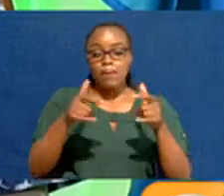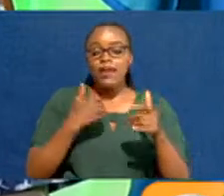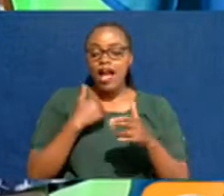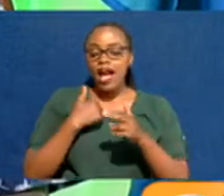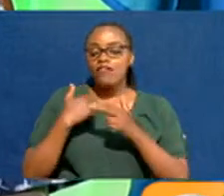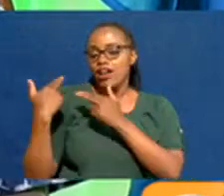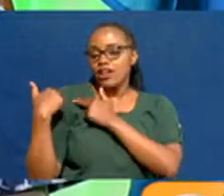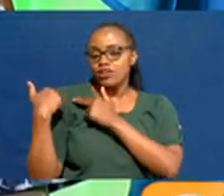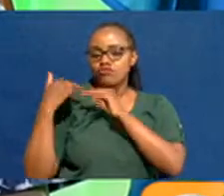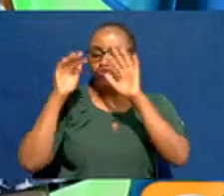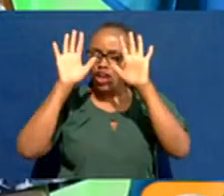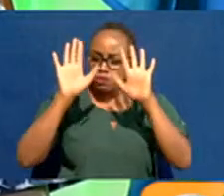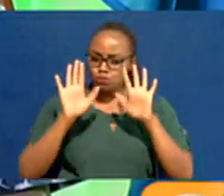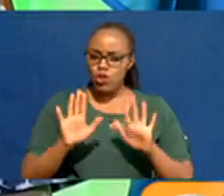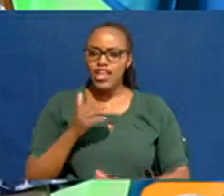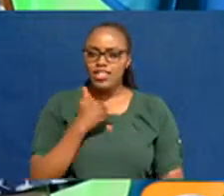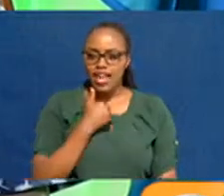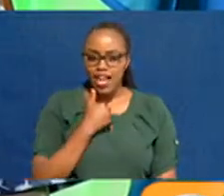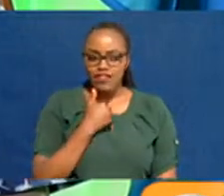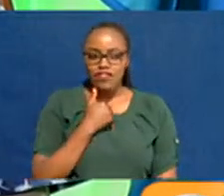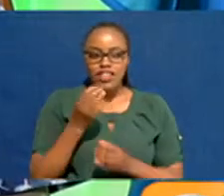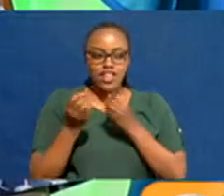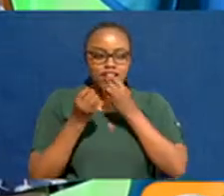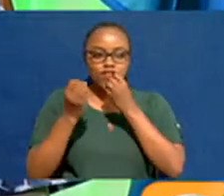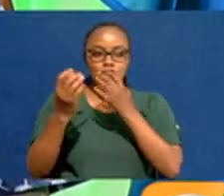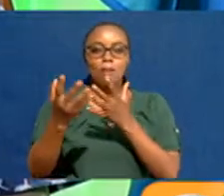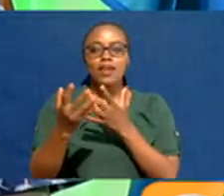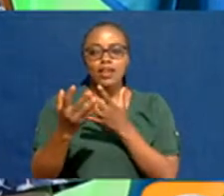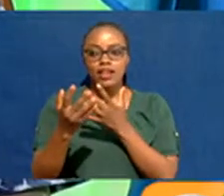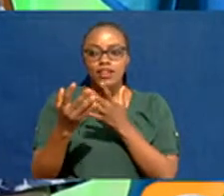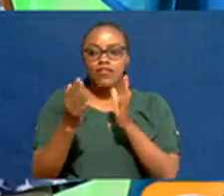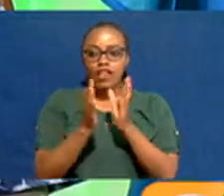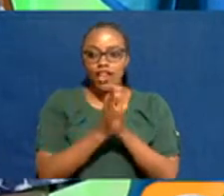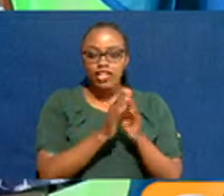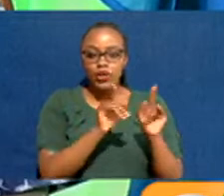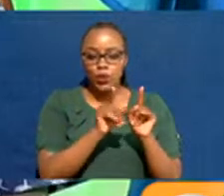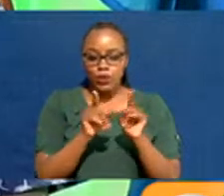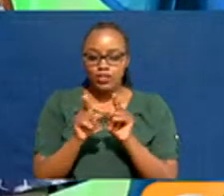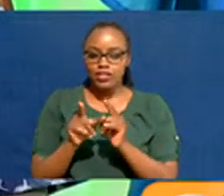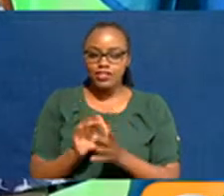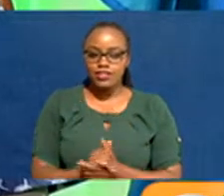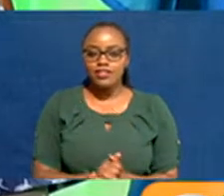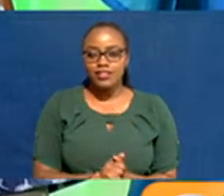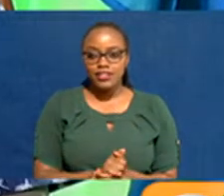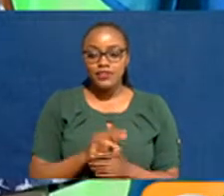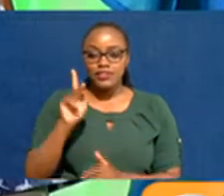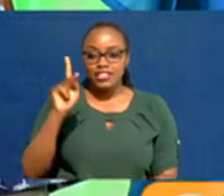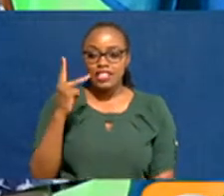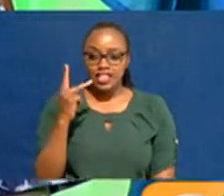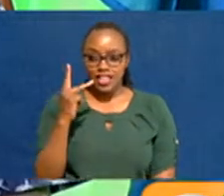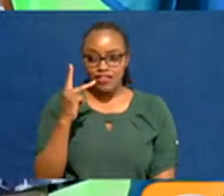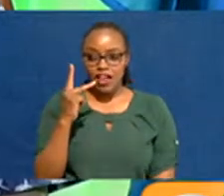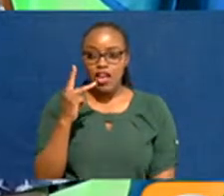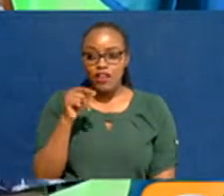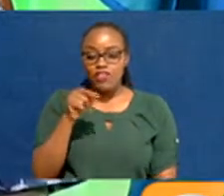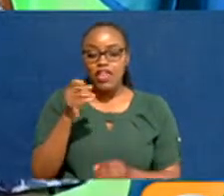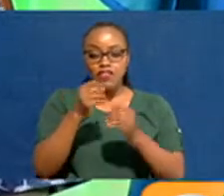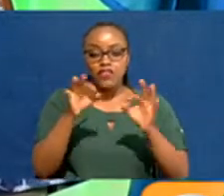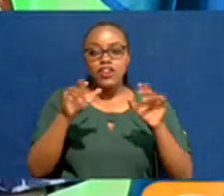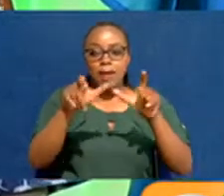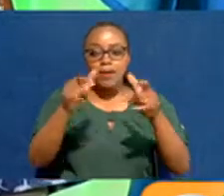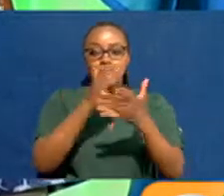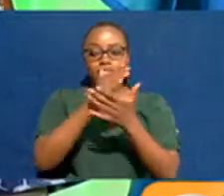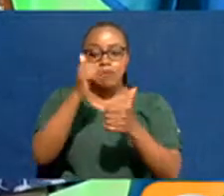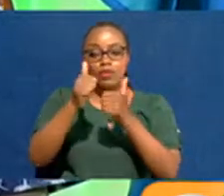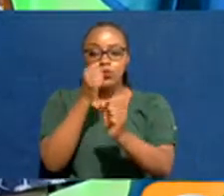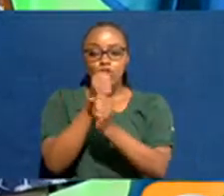role in informing and educating the people of Kenya. The free media is a good thing for